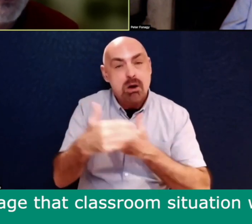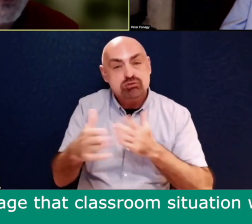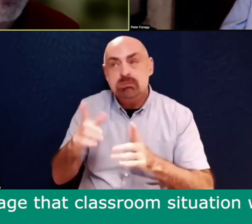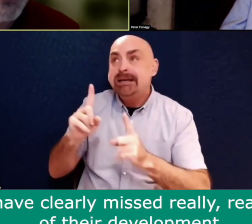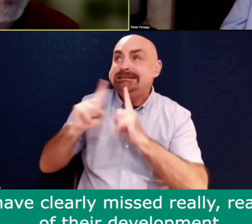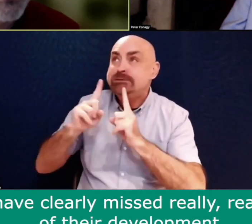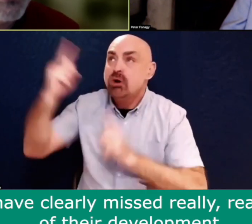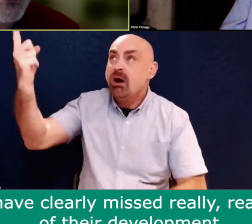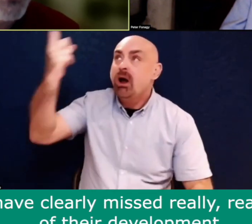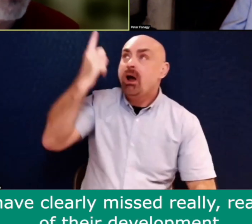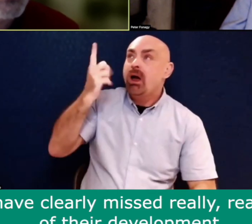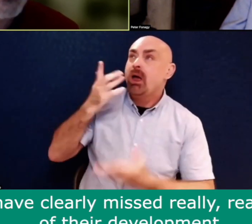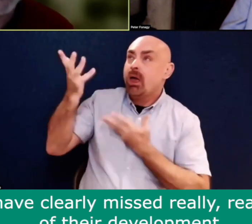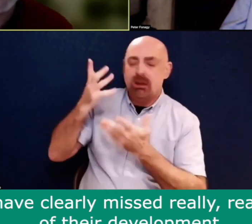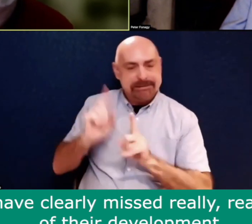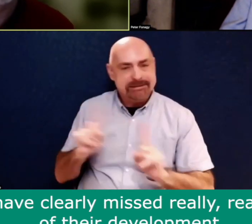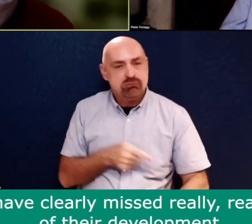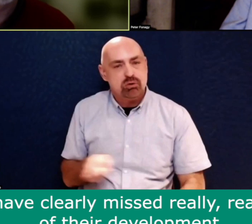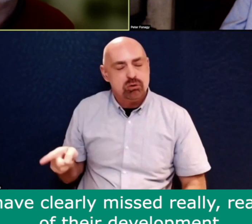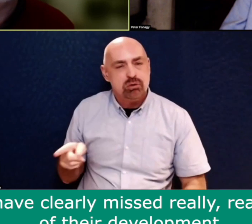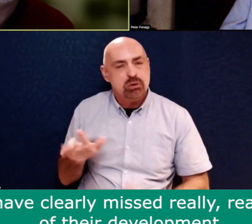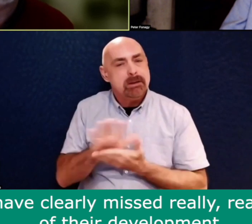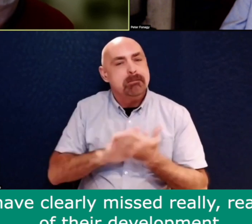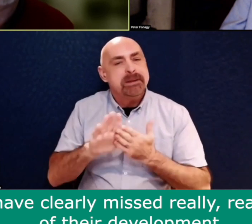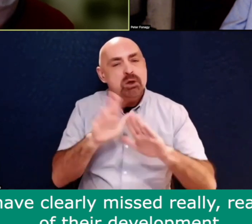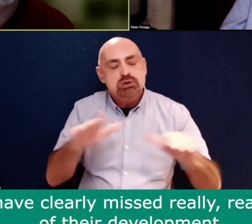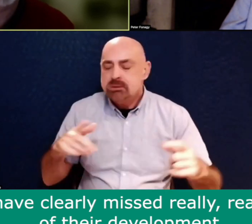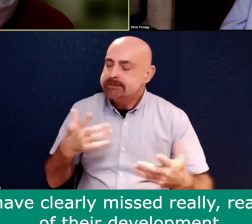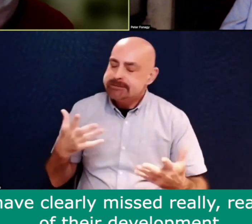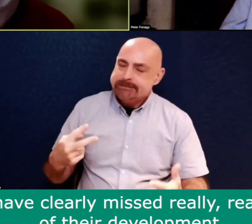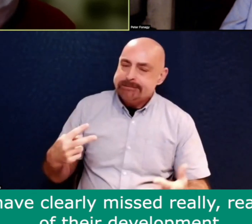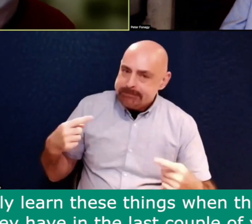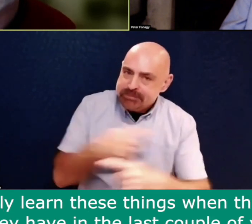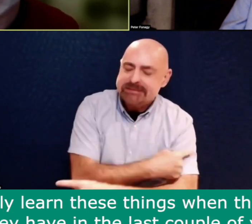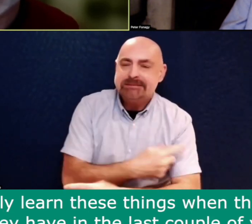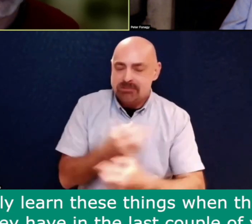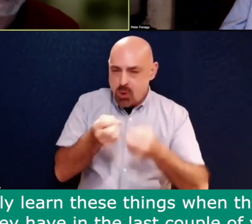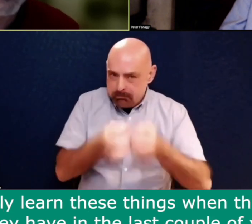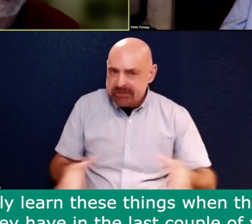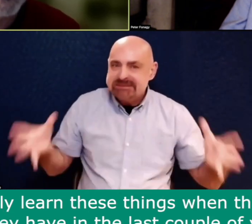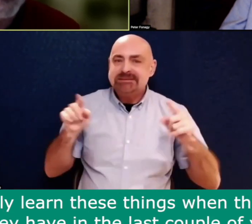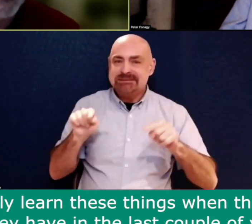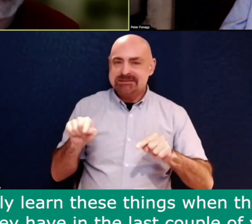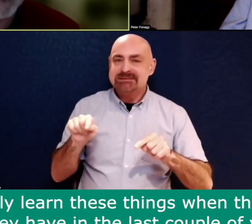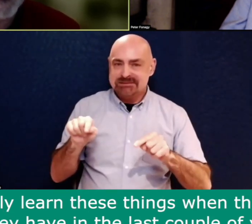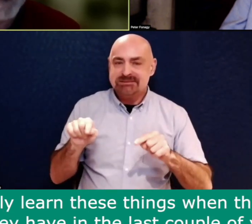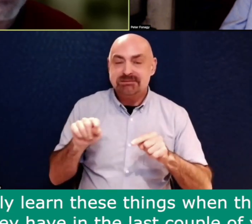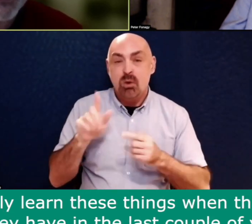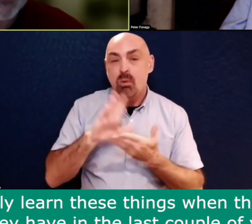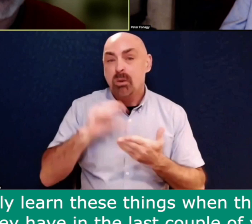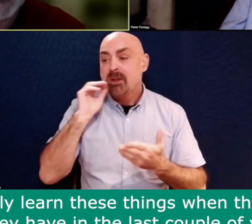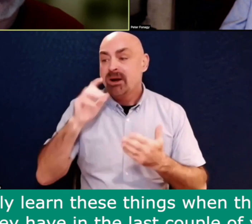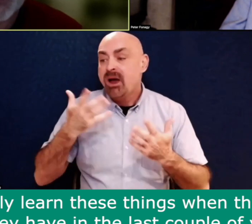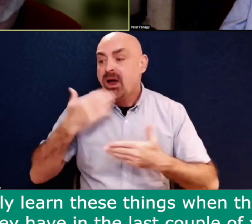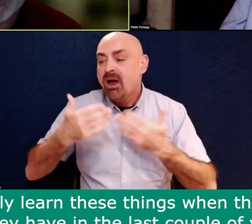as well. So some children have clearly missed really, really important aspects of the development. And sometimes we only learn these things when things have gone wrong, as